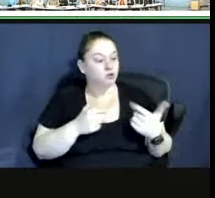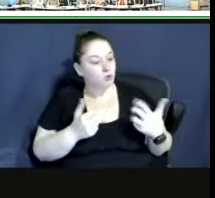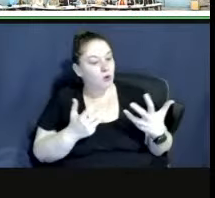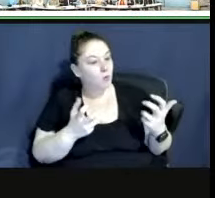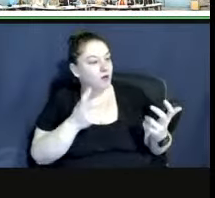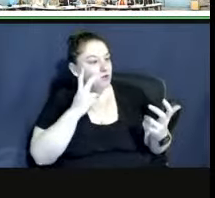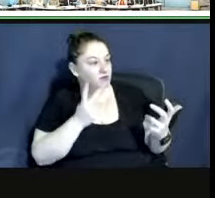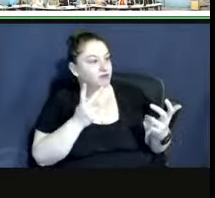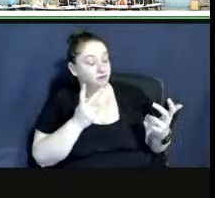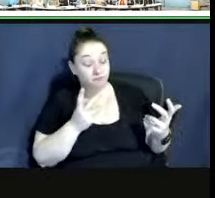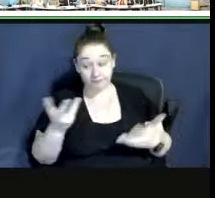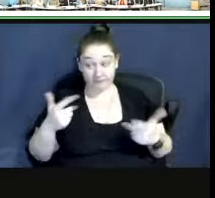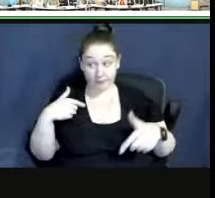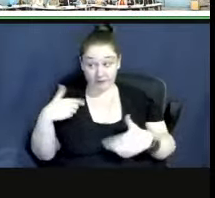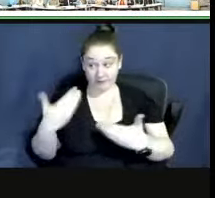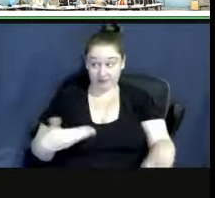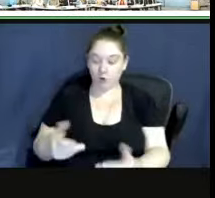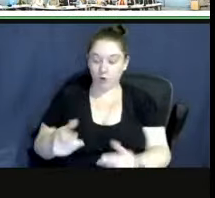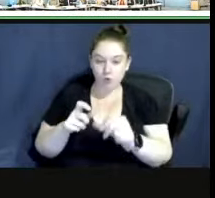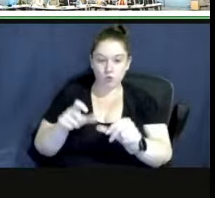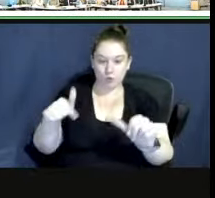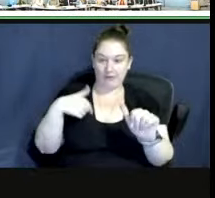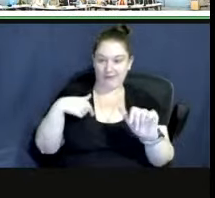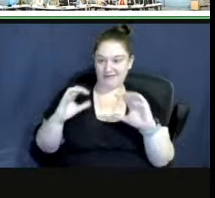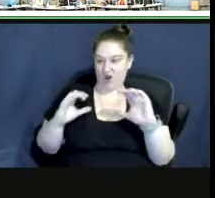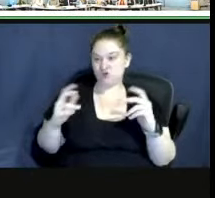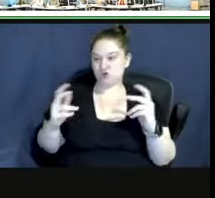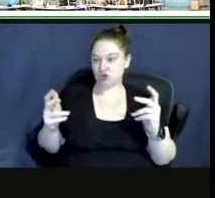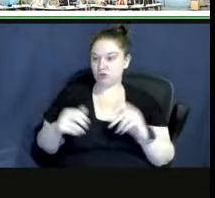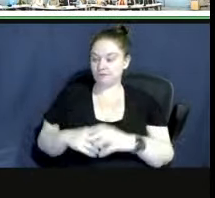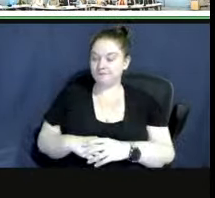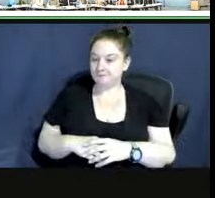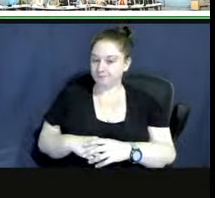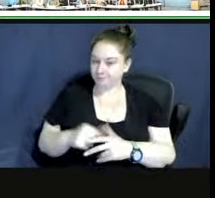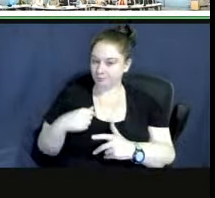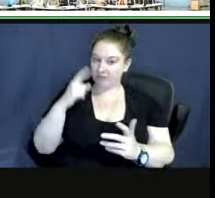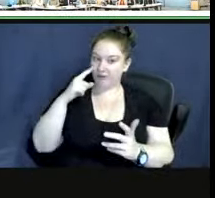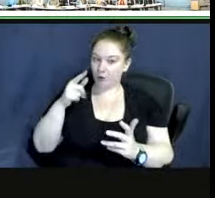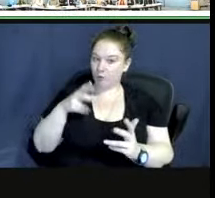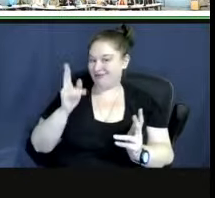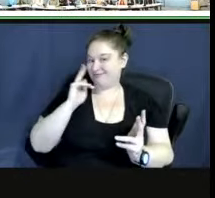Let's keep going through this conversation, and I think you'll see